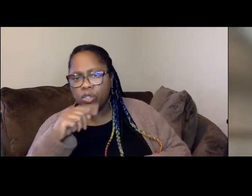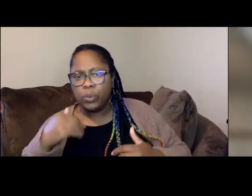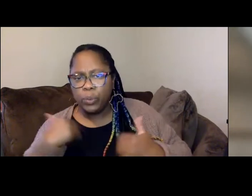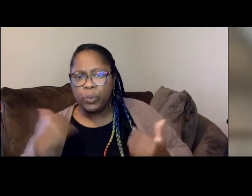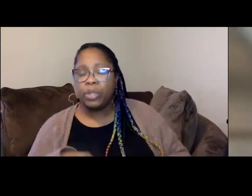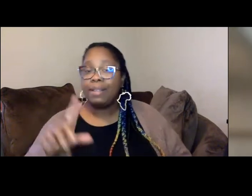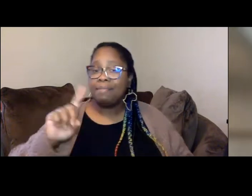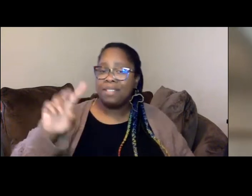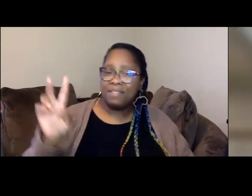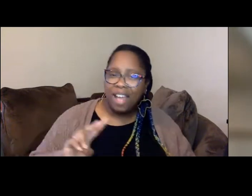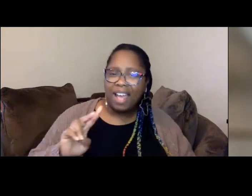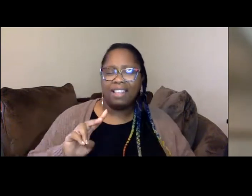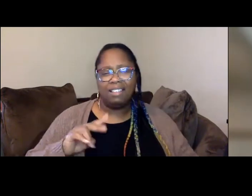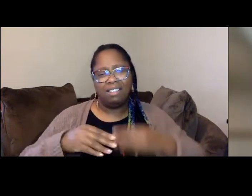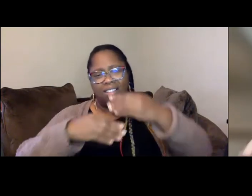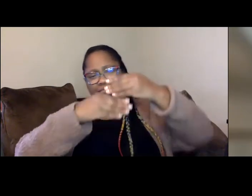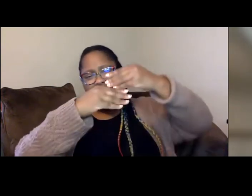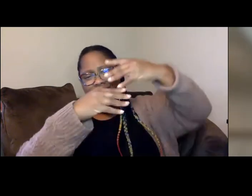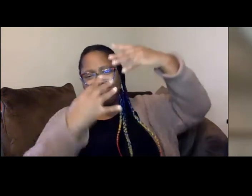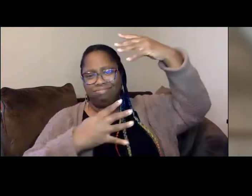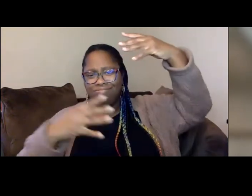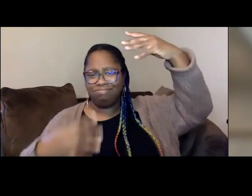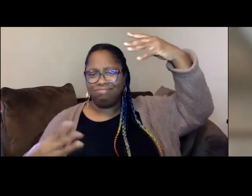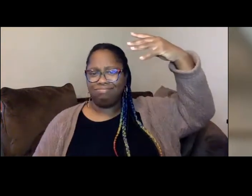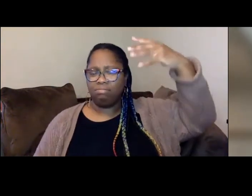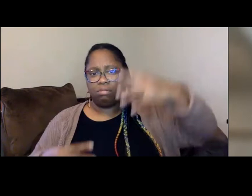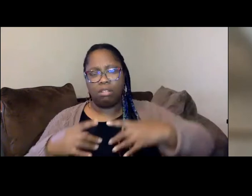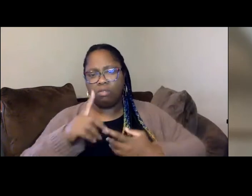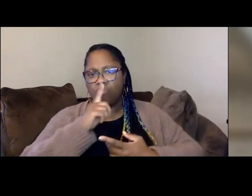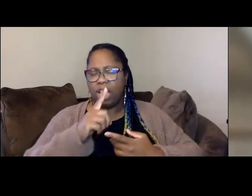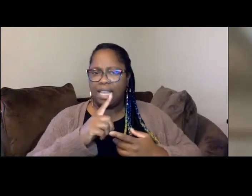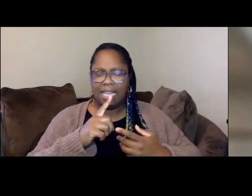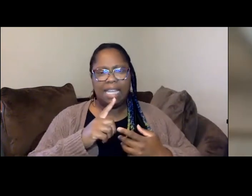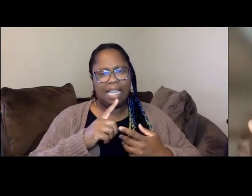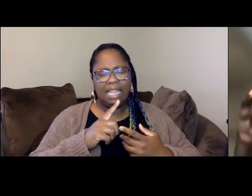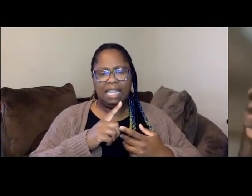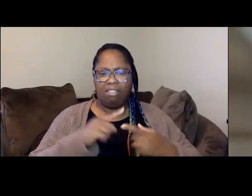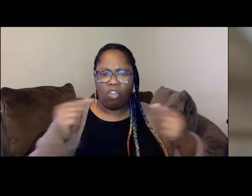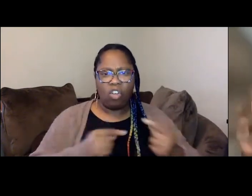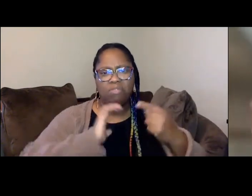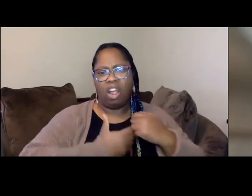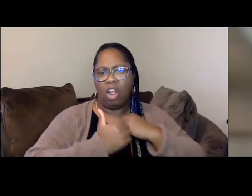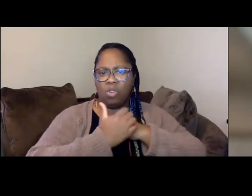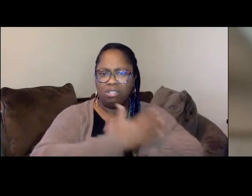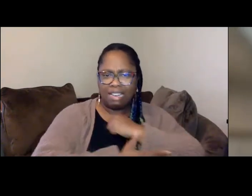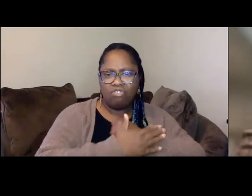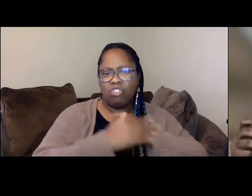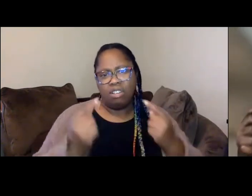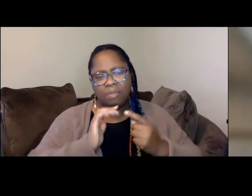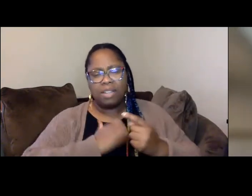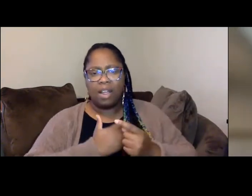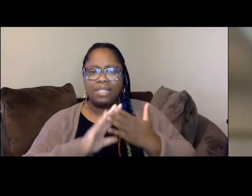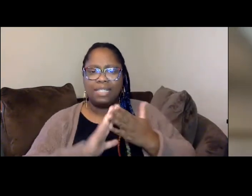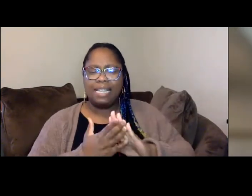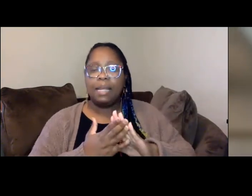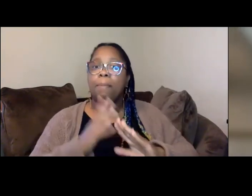domestic violence. I mean, everything that plagues our nation, everything that plagues our city, folks are like actively working to